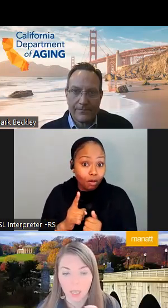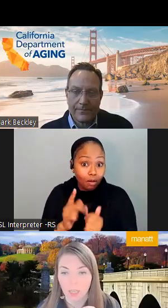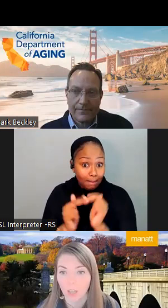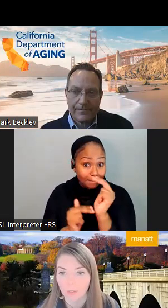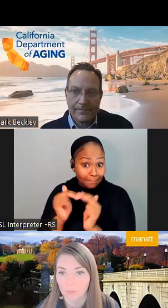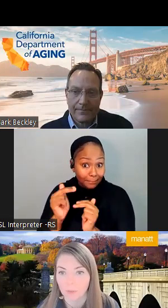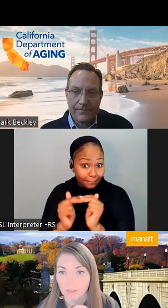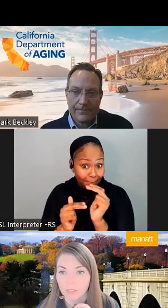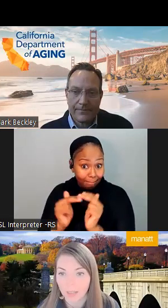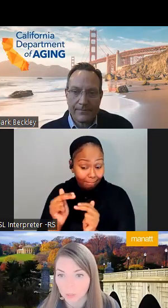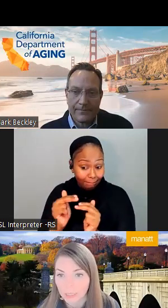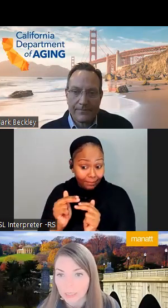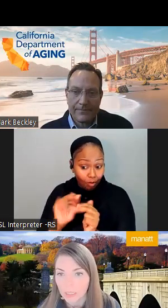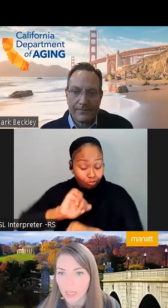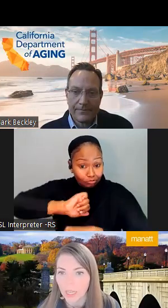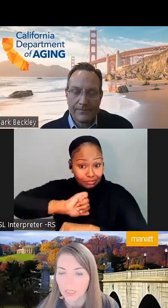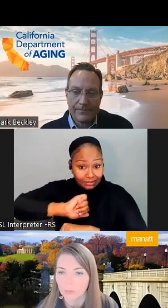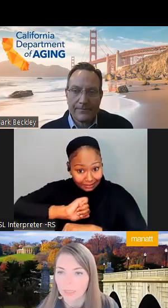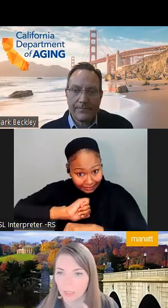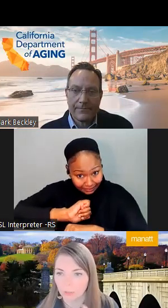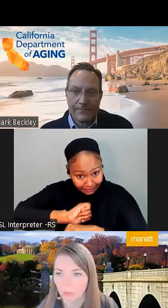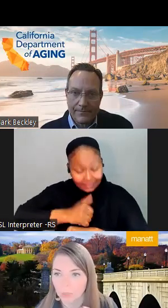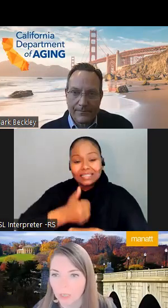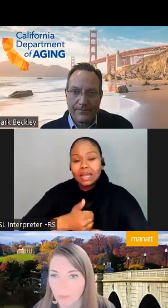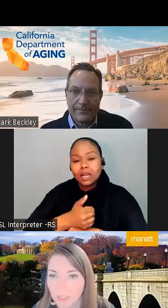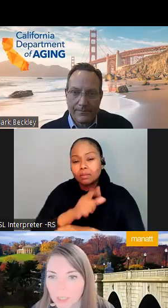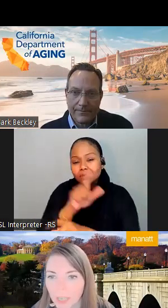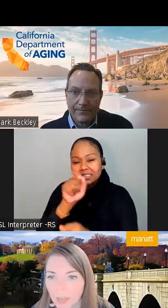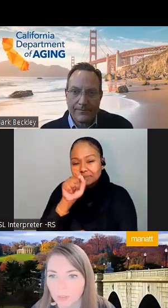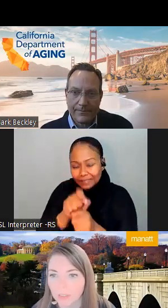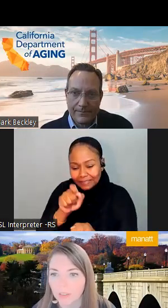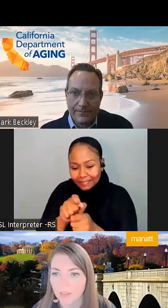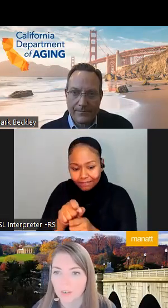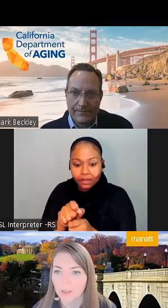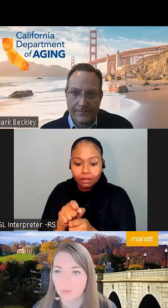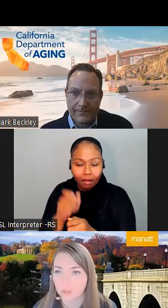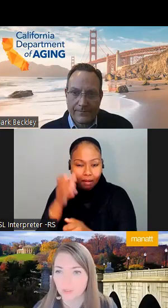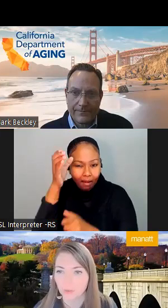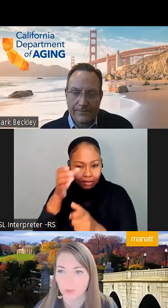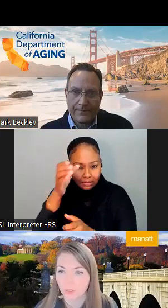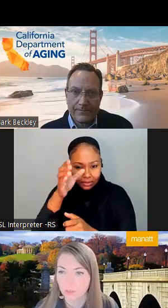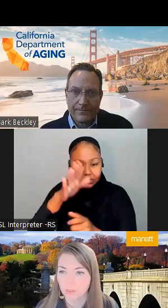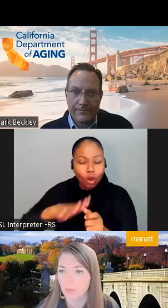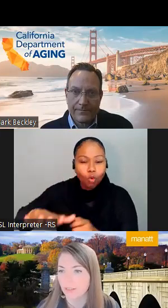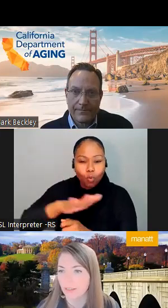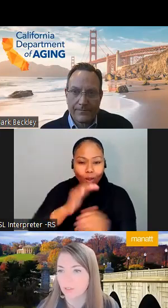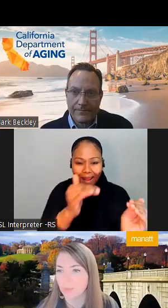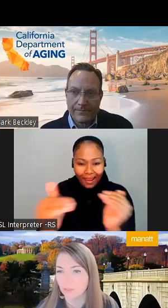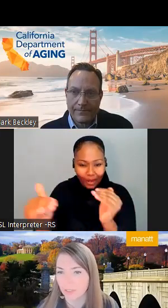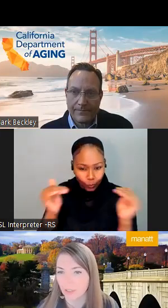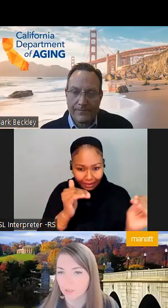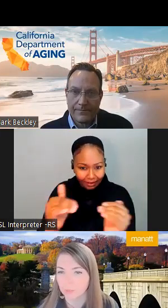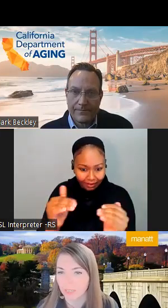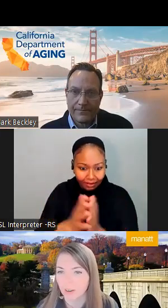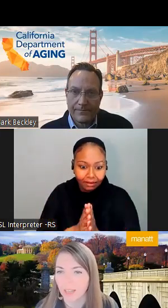specific concept around equity. And I'll just read the comment here. We've run into scenarios where individuals were excluded from access